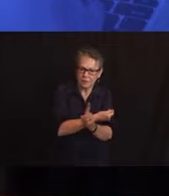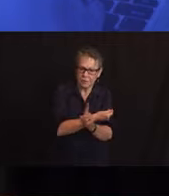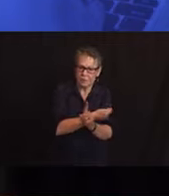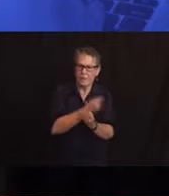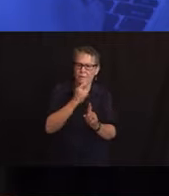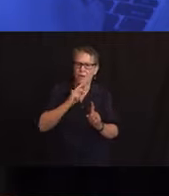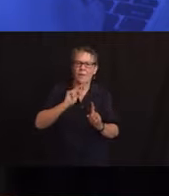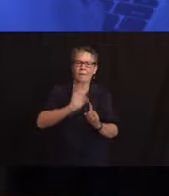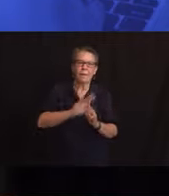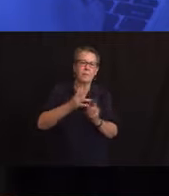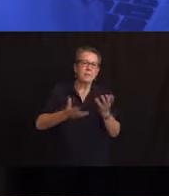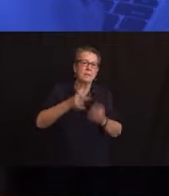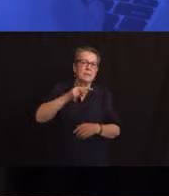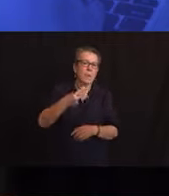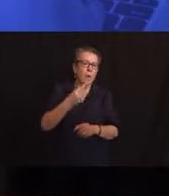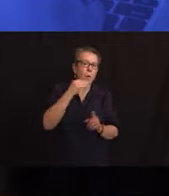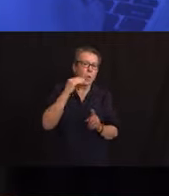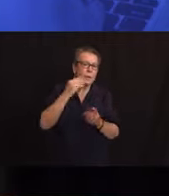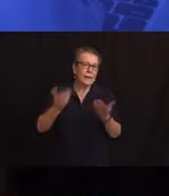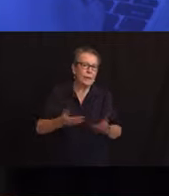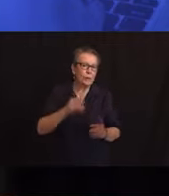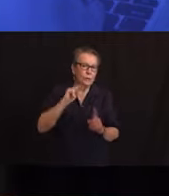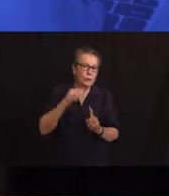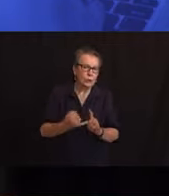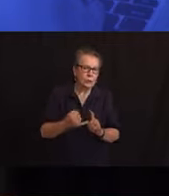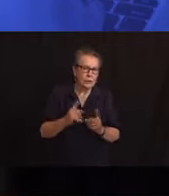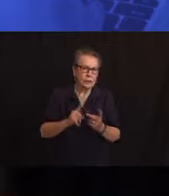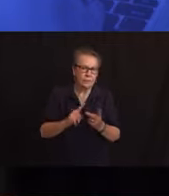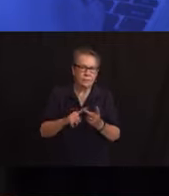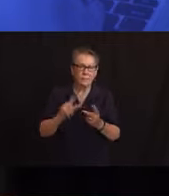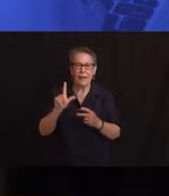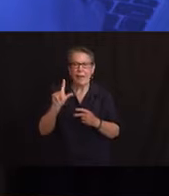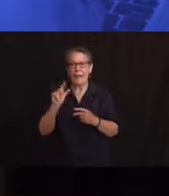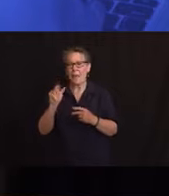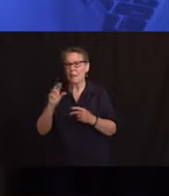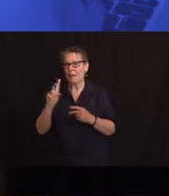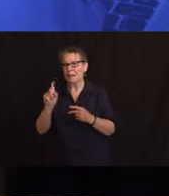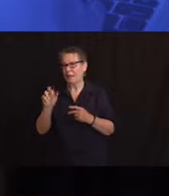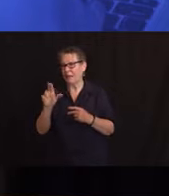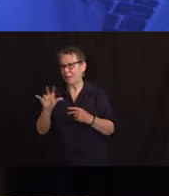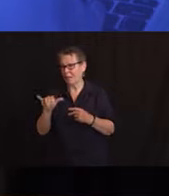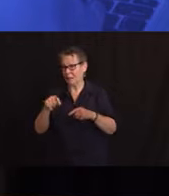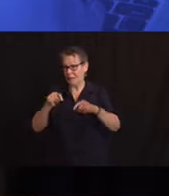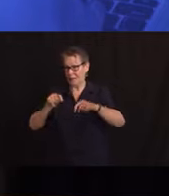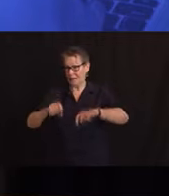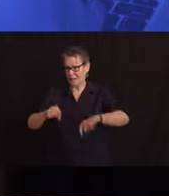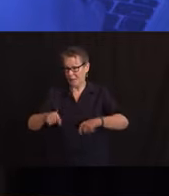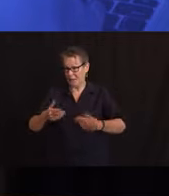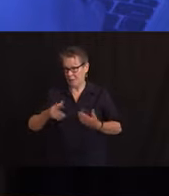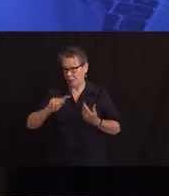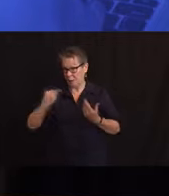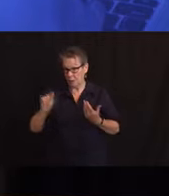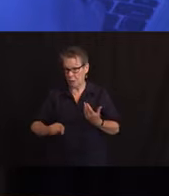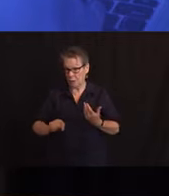On labor and delivery, I'll use Trenton as an example. Right now, there is no labor and delivery service